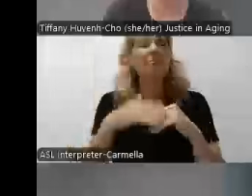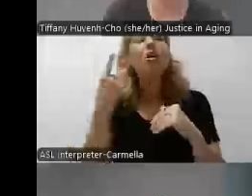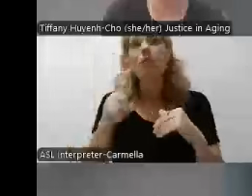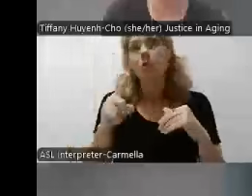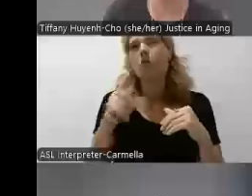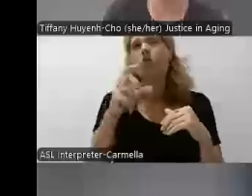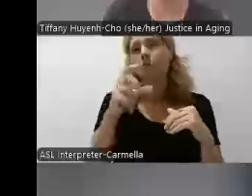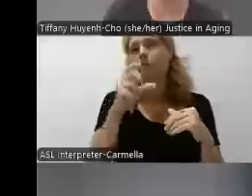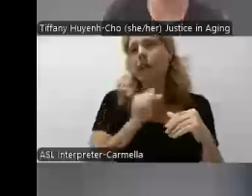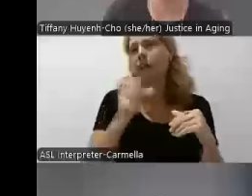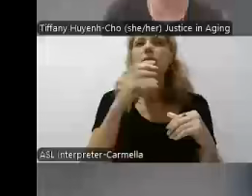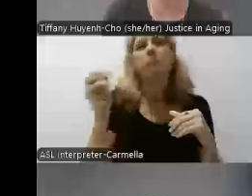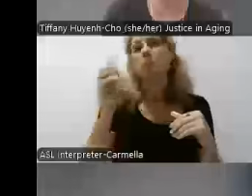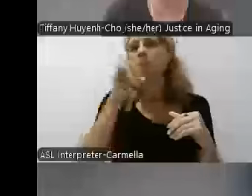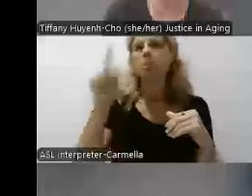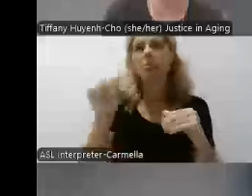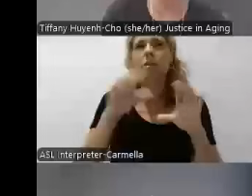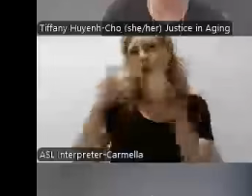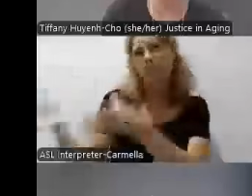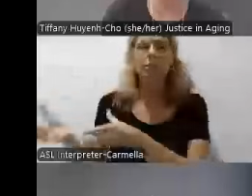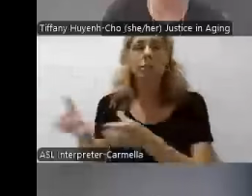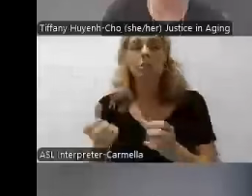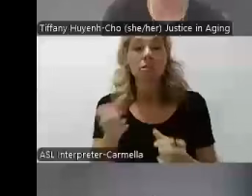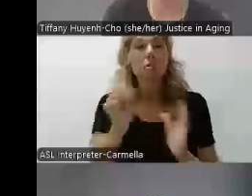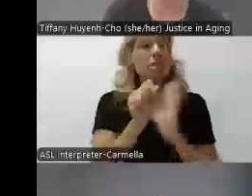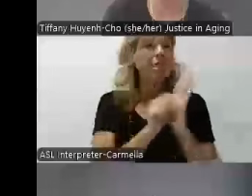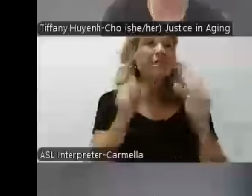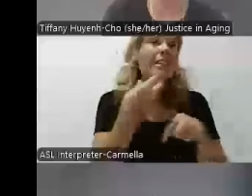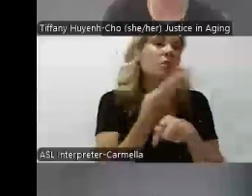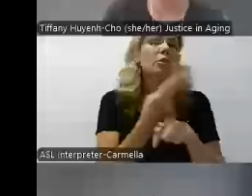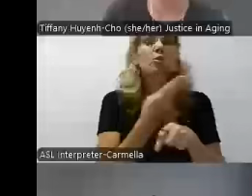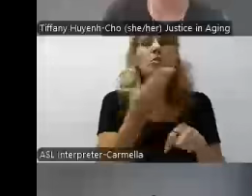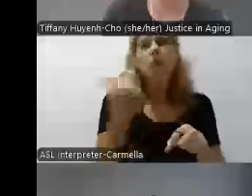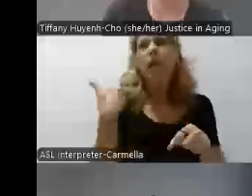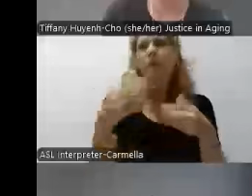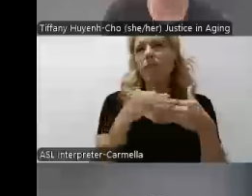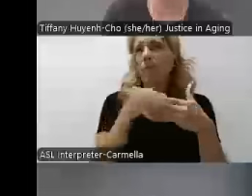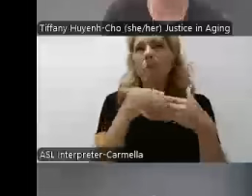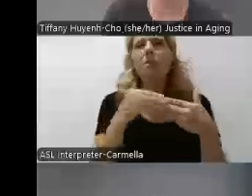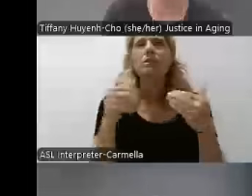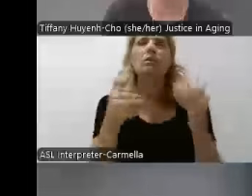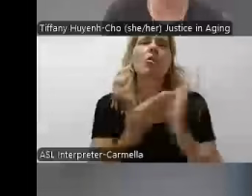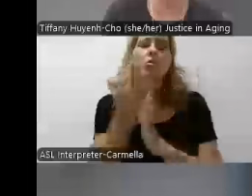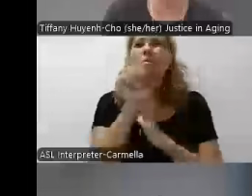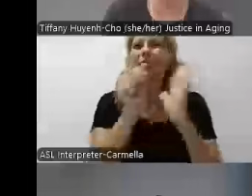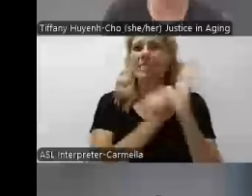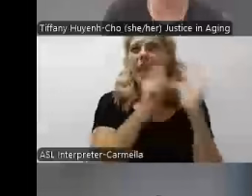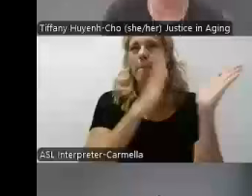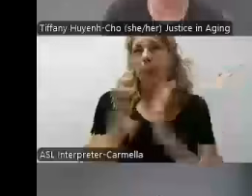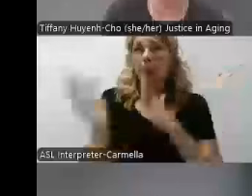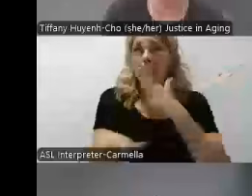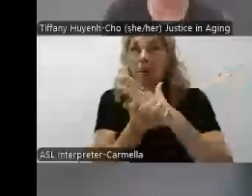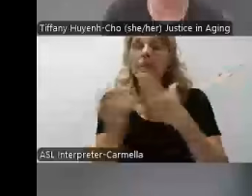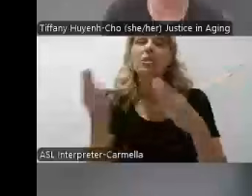and disabled populations. So states can use, they have flexibility through state plan amendments to use